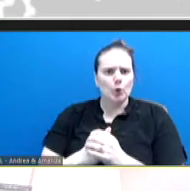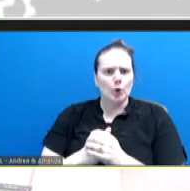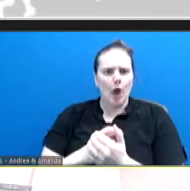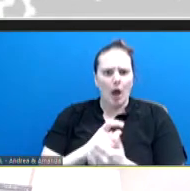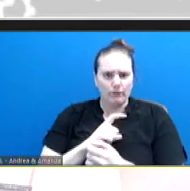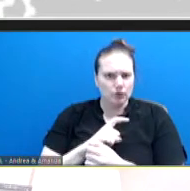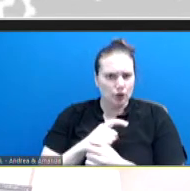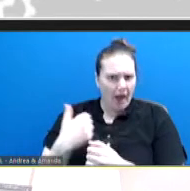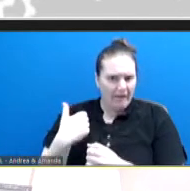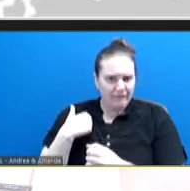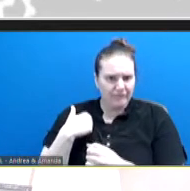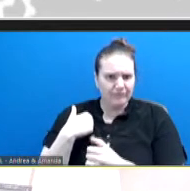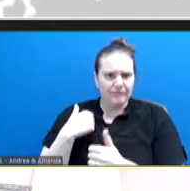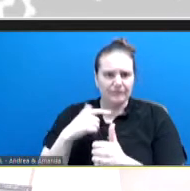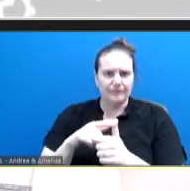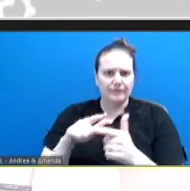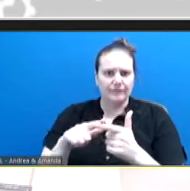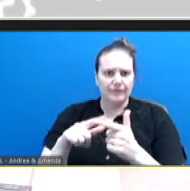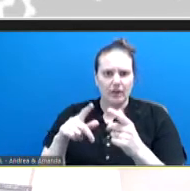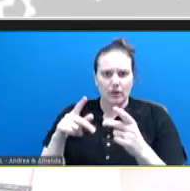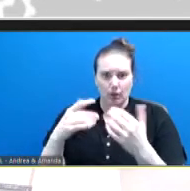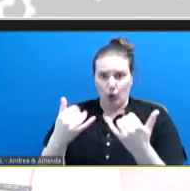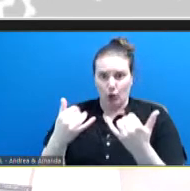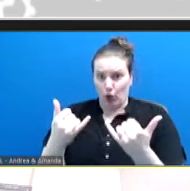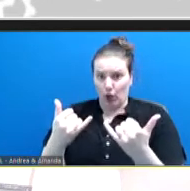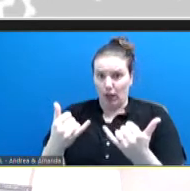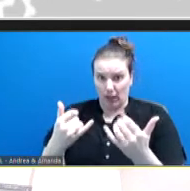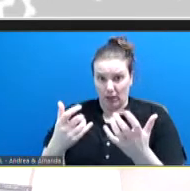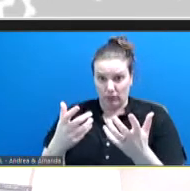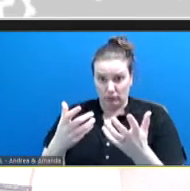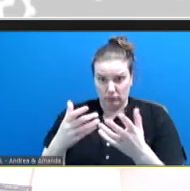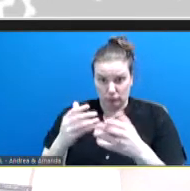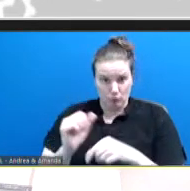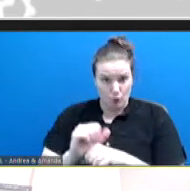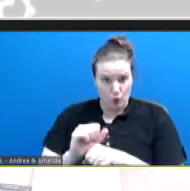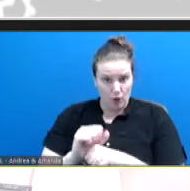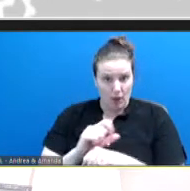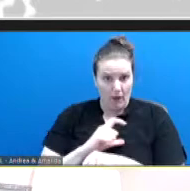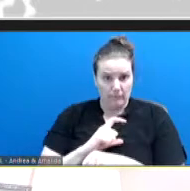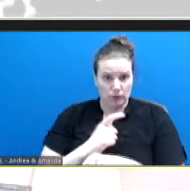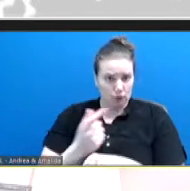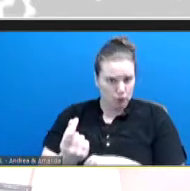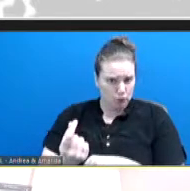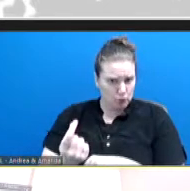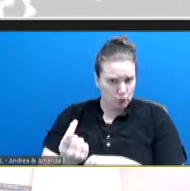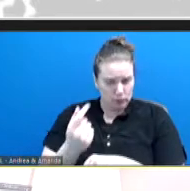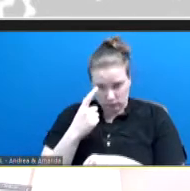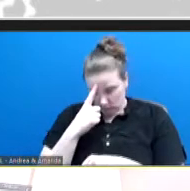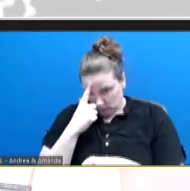get and those who are currently working as officers?